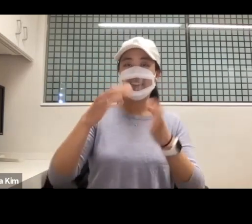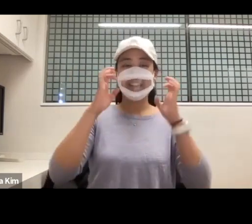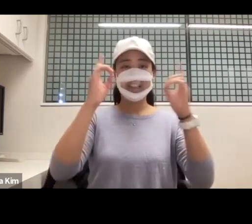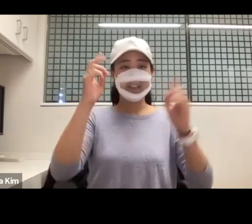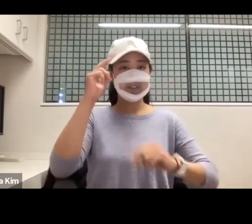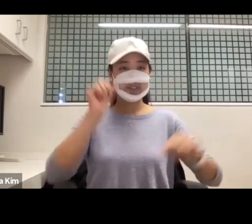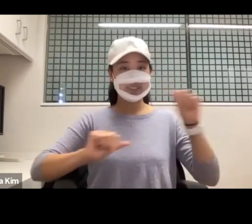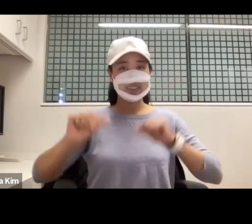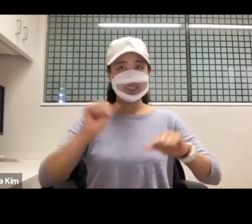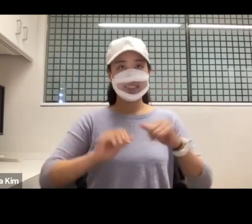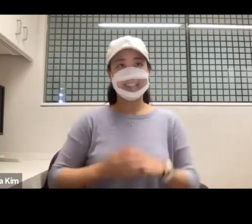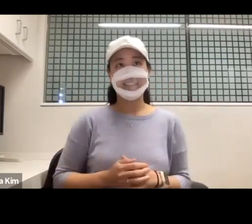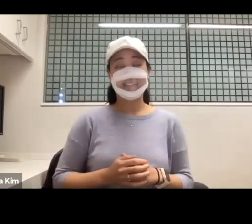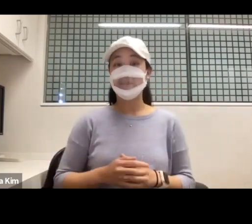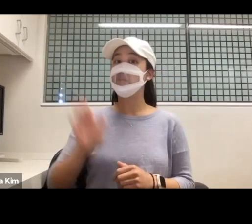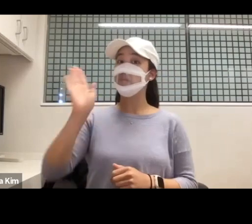Development, Learning, and Education.